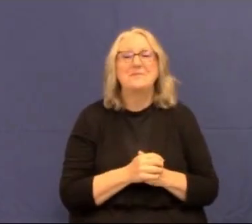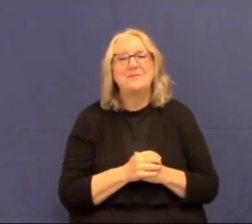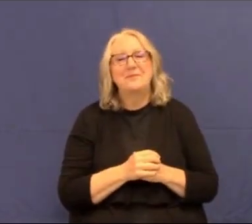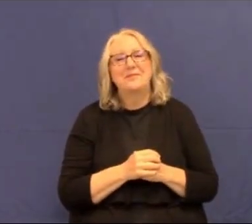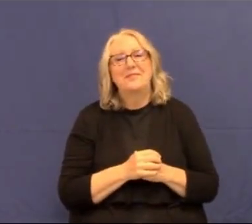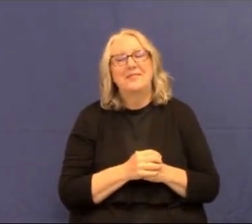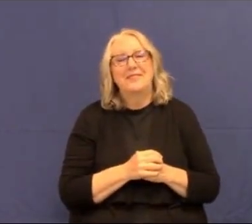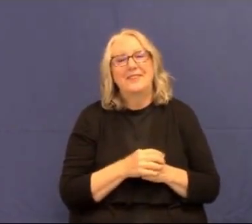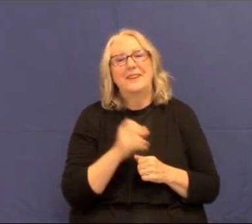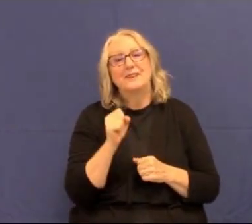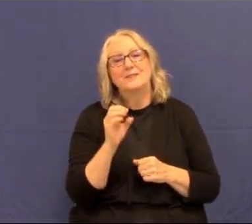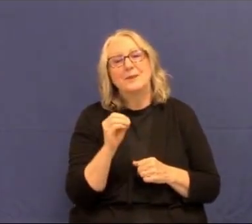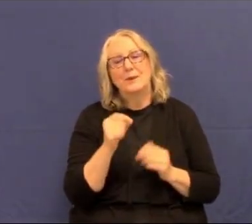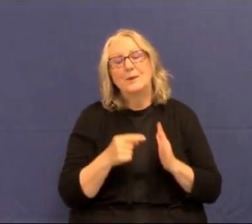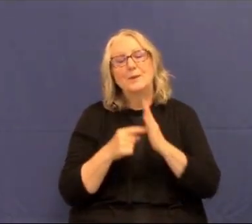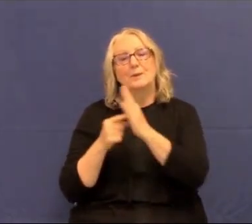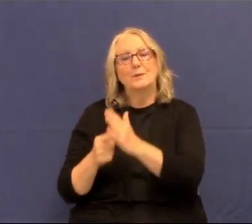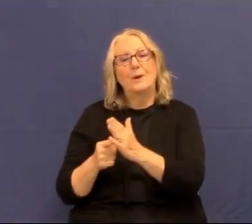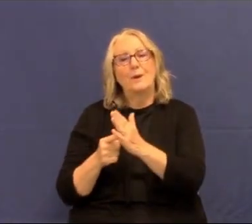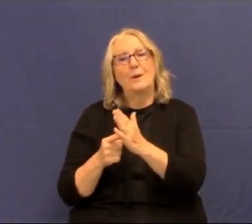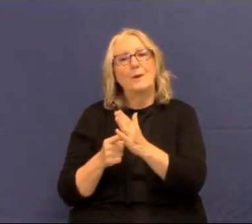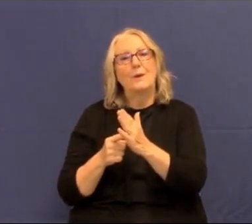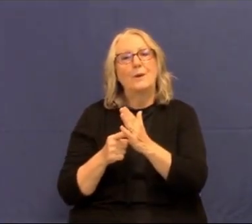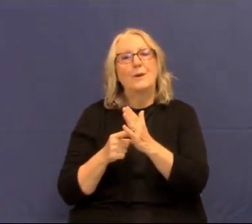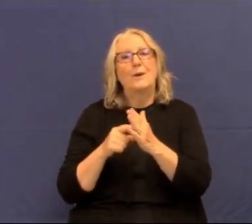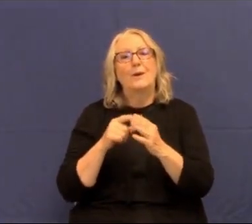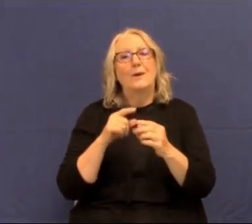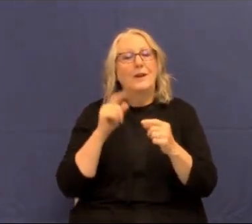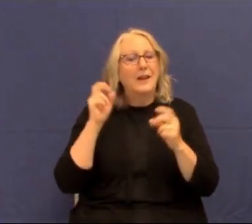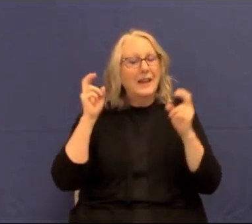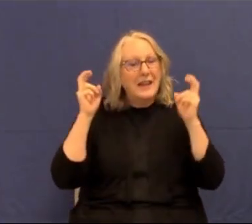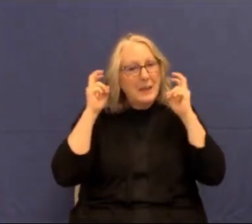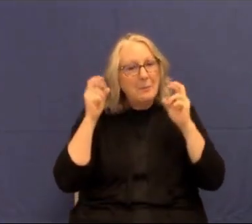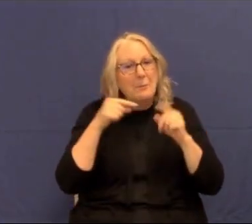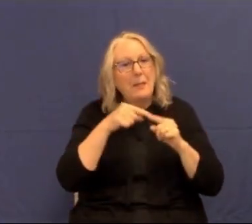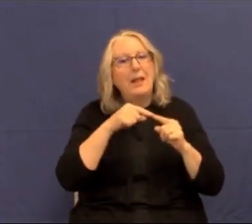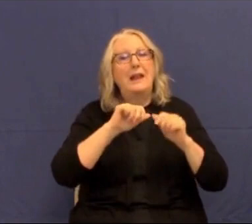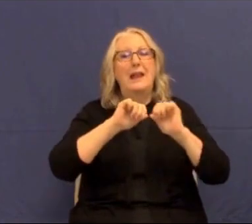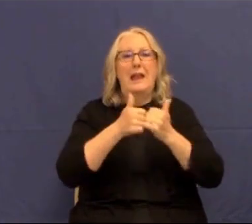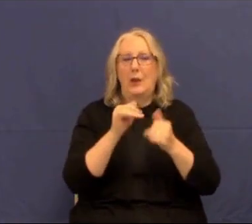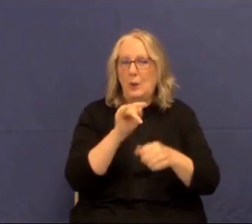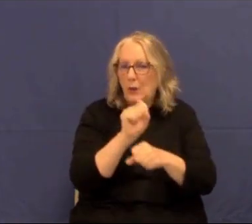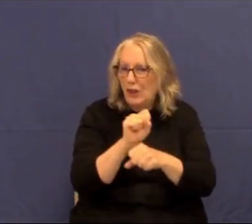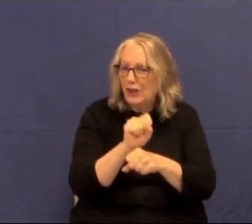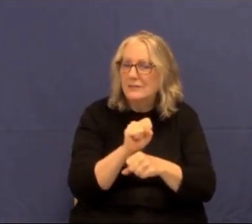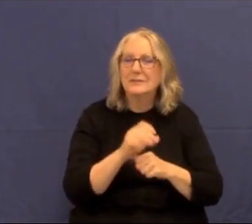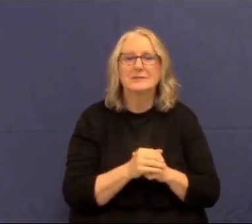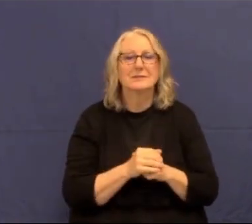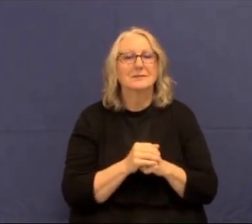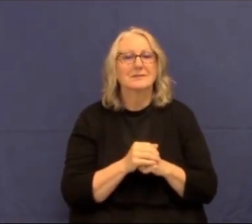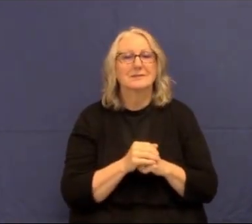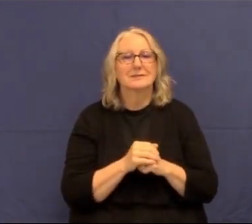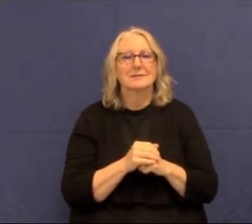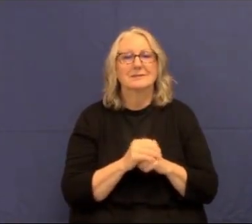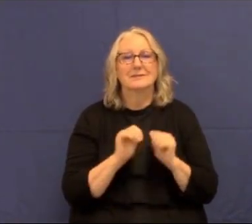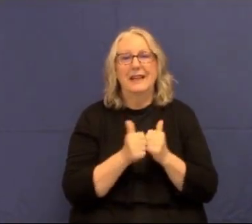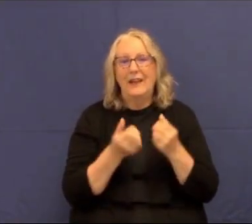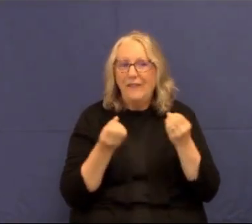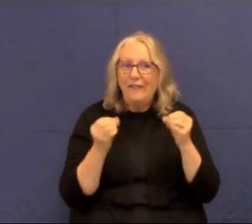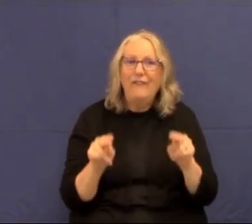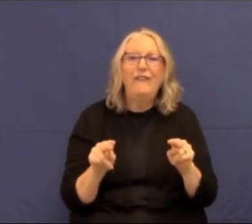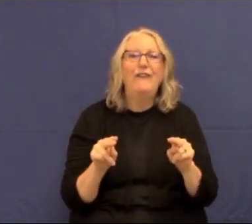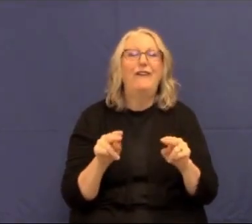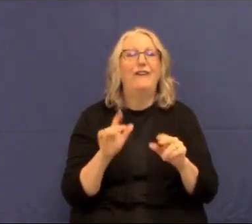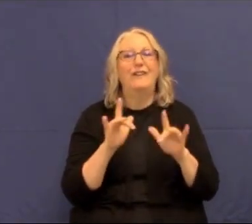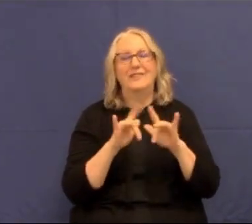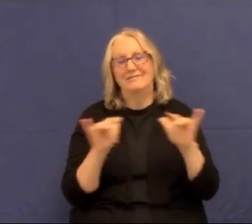basis. And so I was kind of able to show them the parts of the cochlear implant and kind of, how the cochlear implant works and like how to